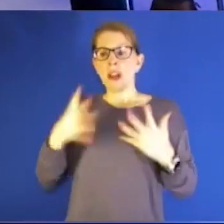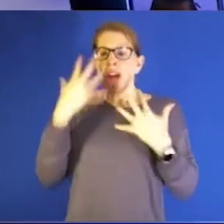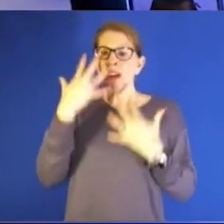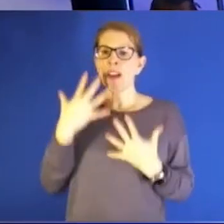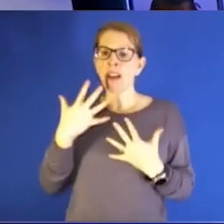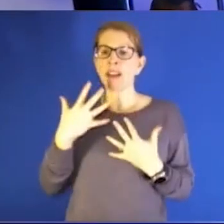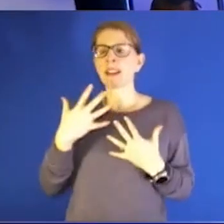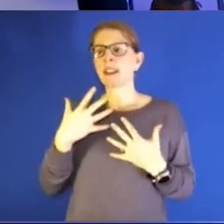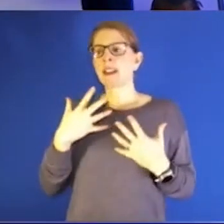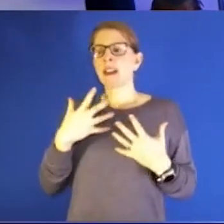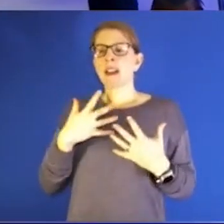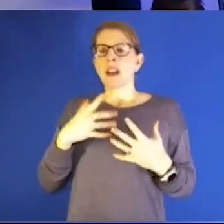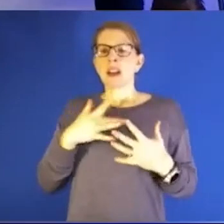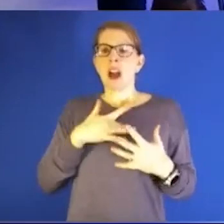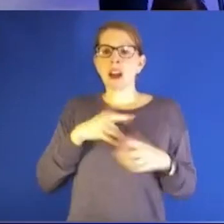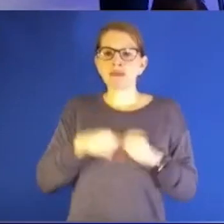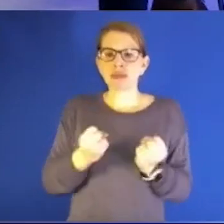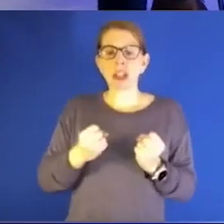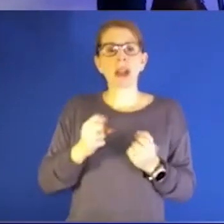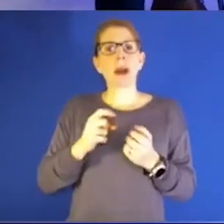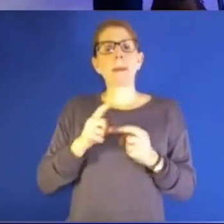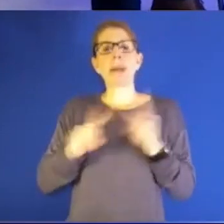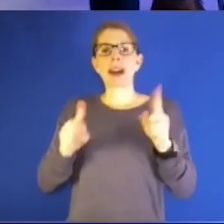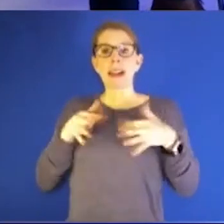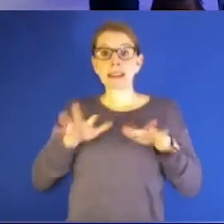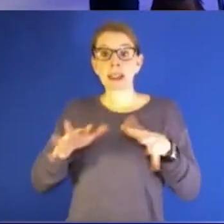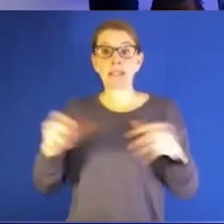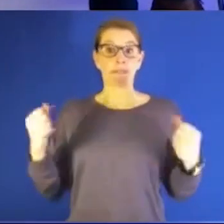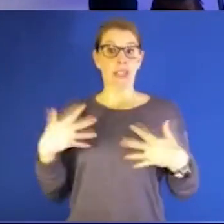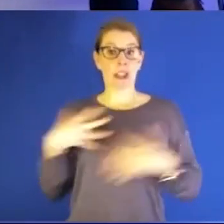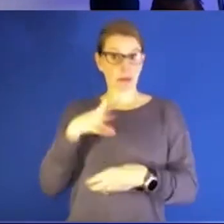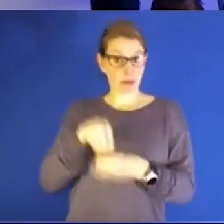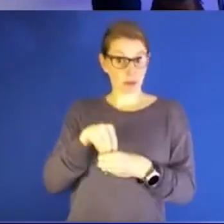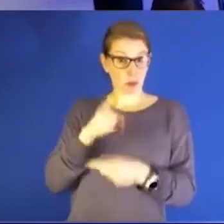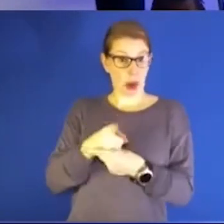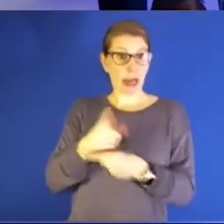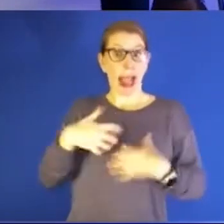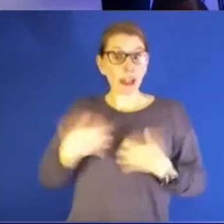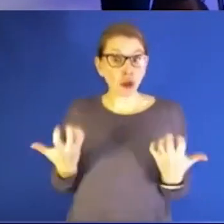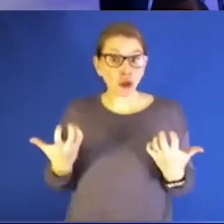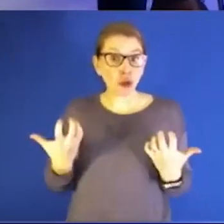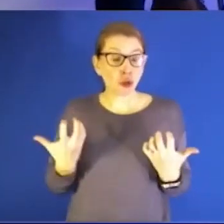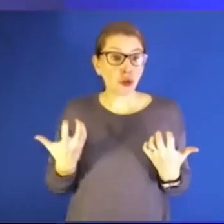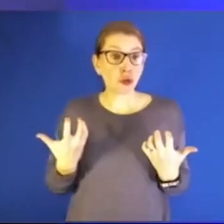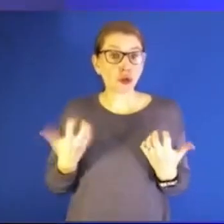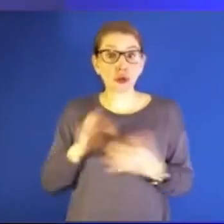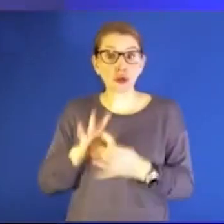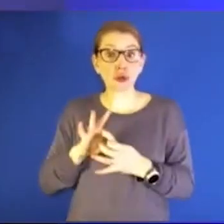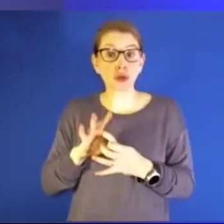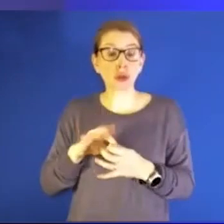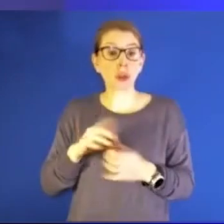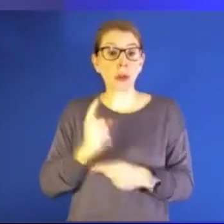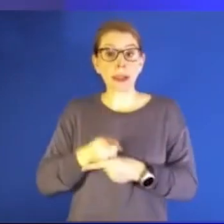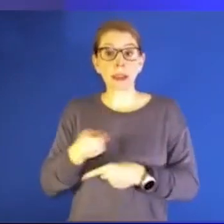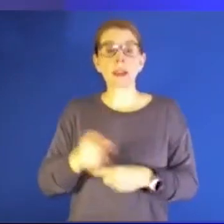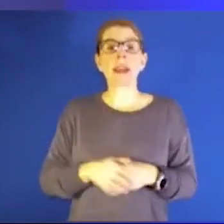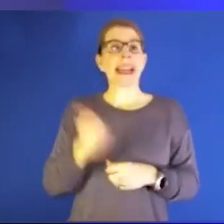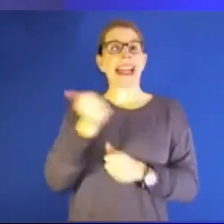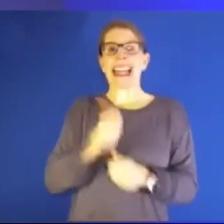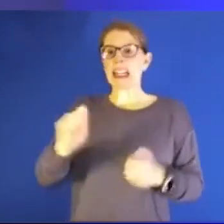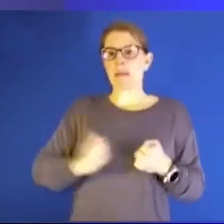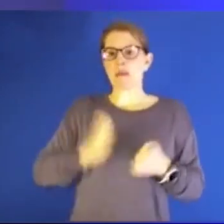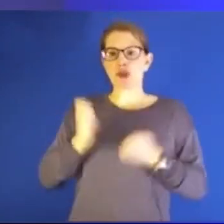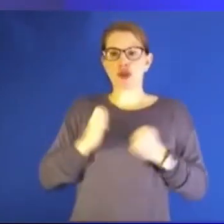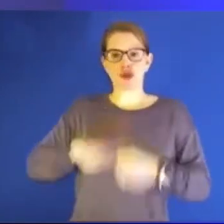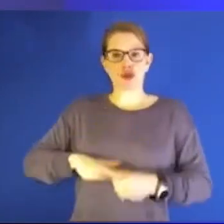sudden fear, anxiety. Yeah. Is that like, anger? Are these all true to Yeah, true absolutely. To be? So any emotional stressor can